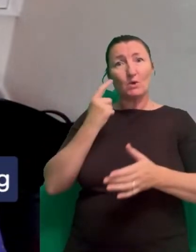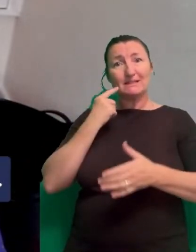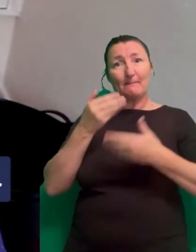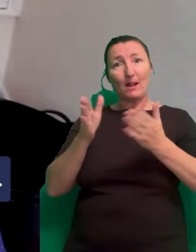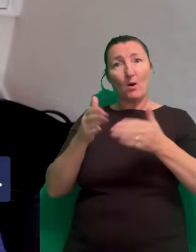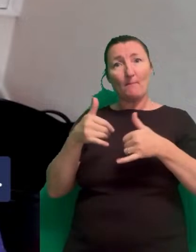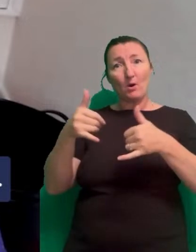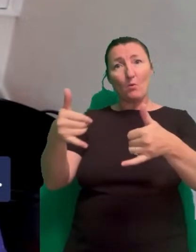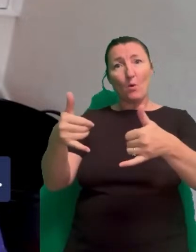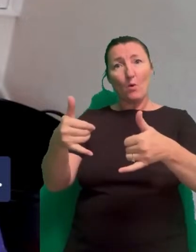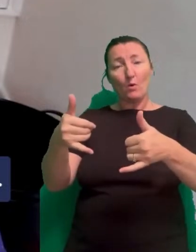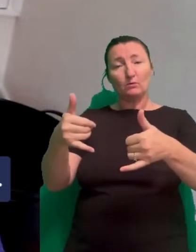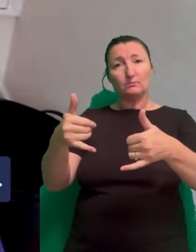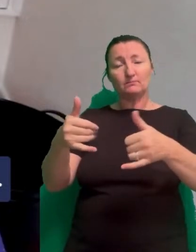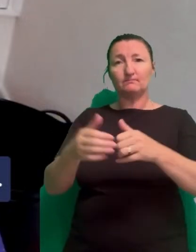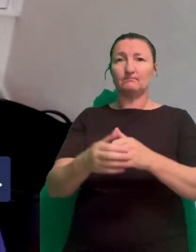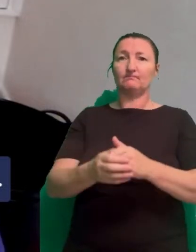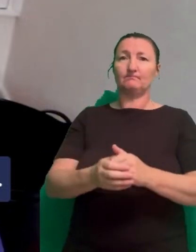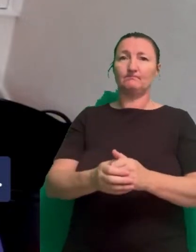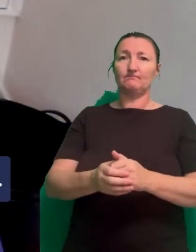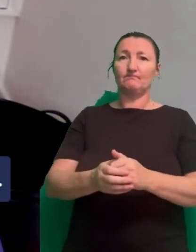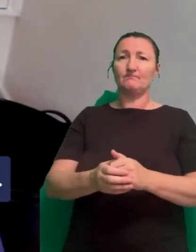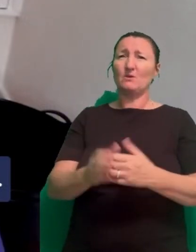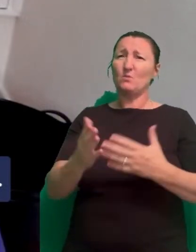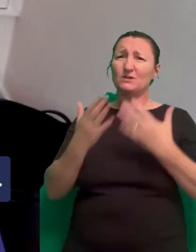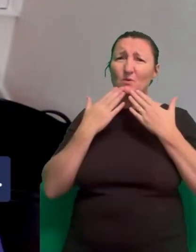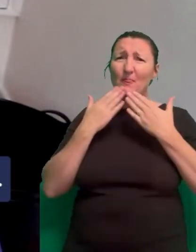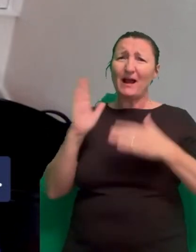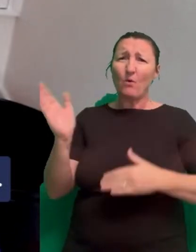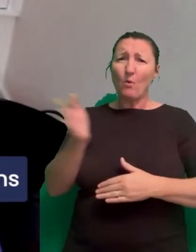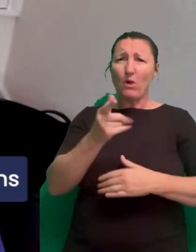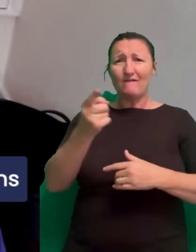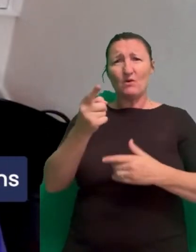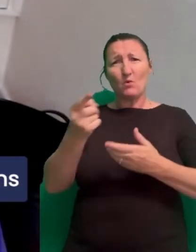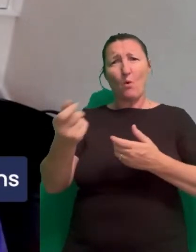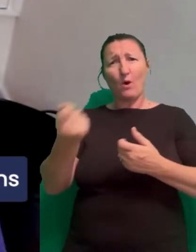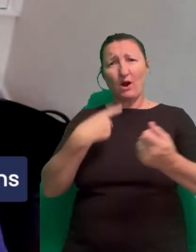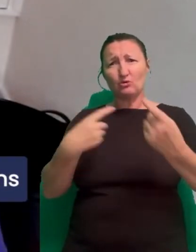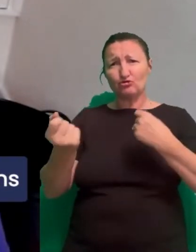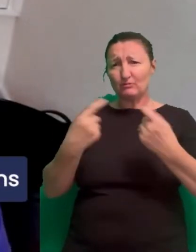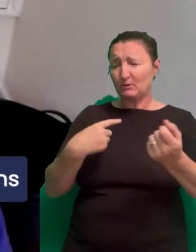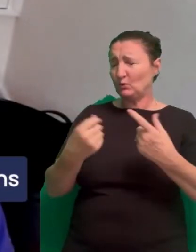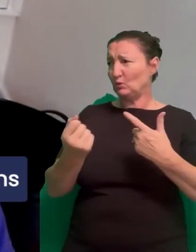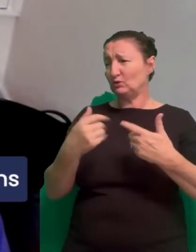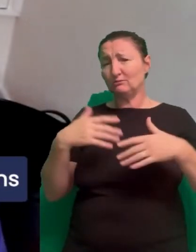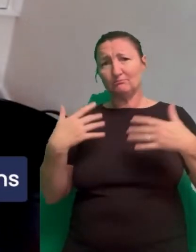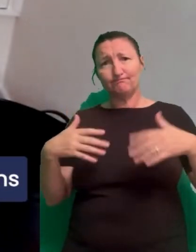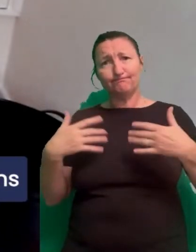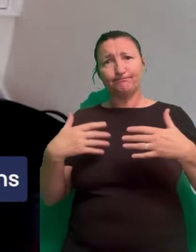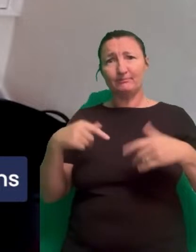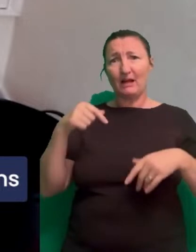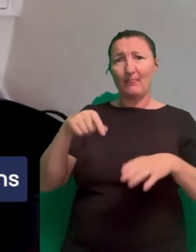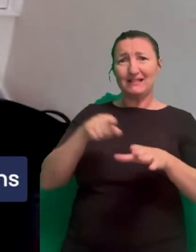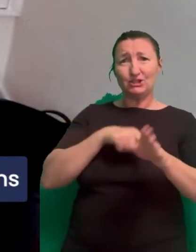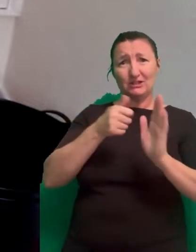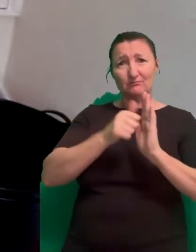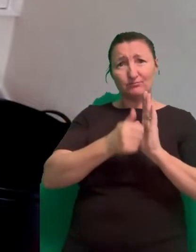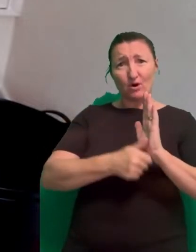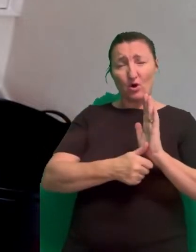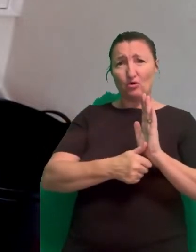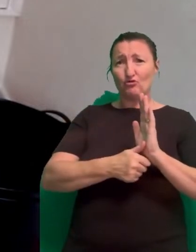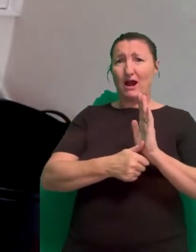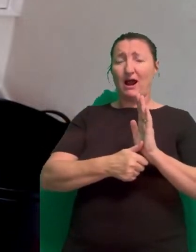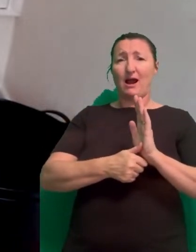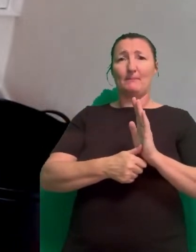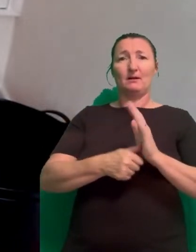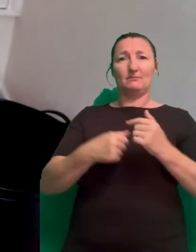of being the global sponsors of the Simply Open Awards. Firstly, let me thank everyone for their contributions and